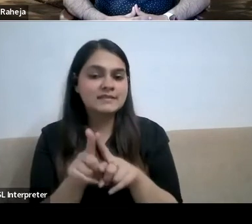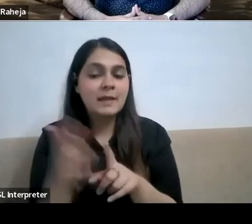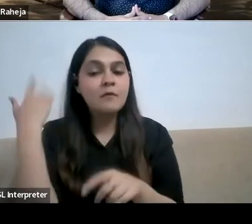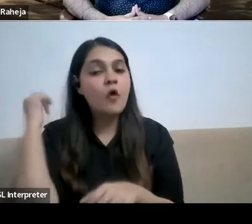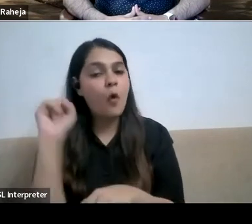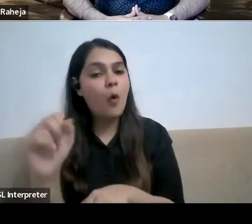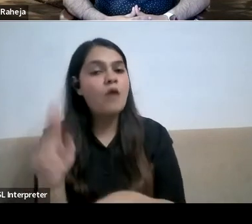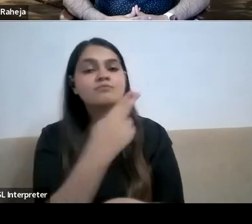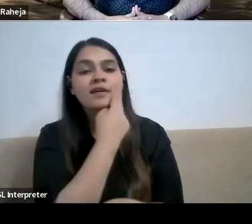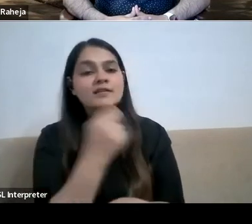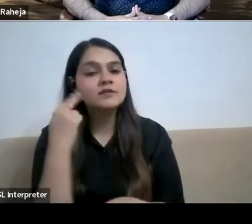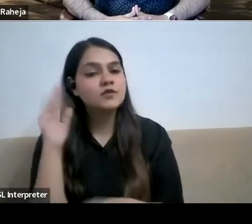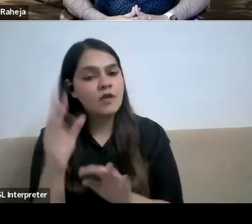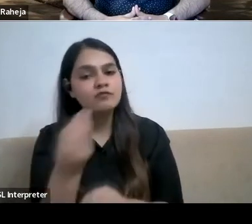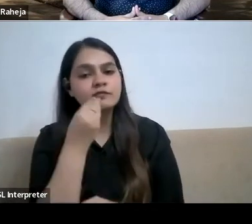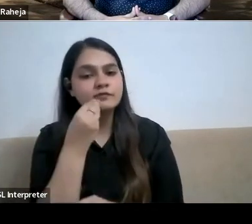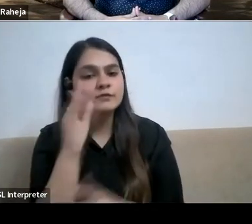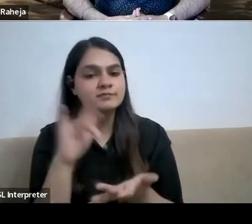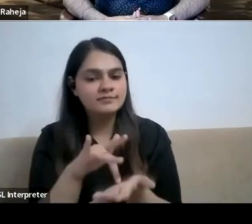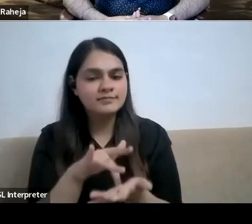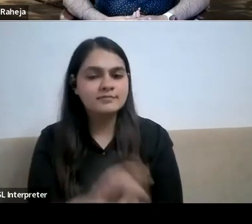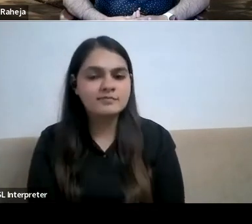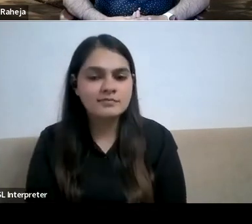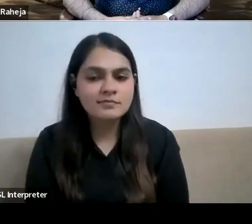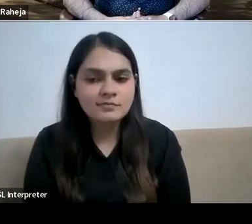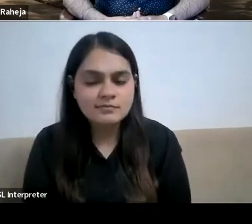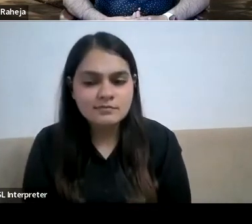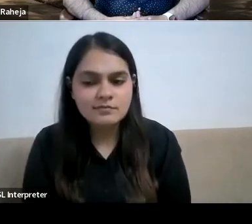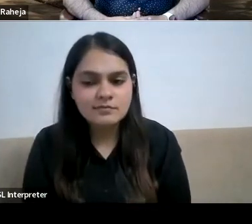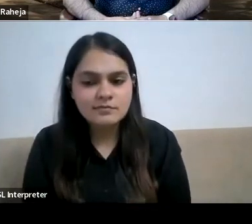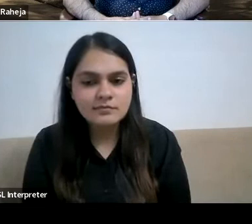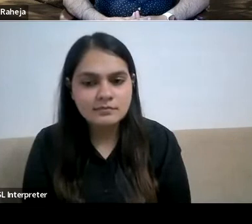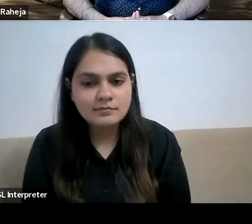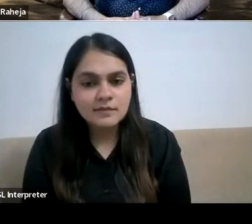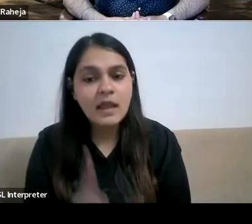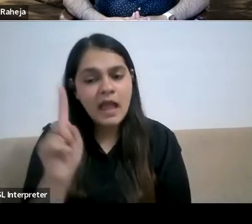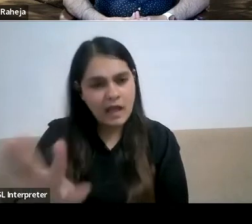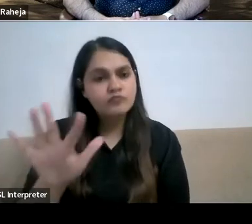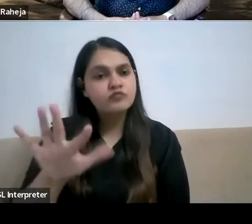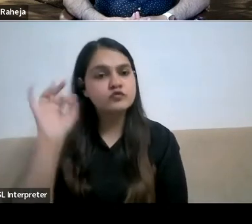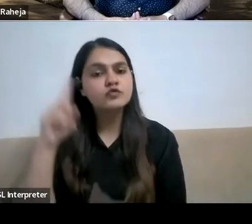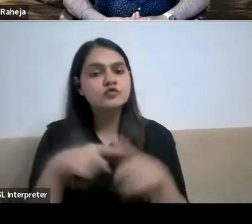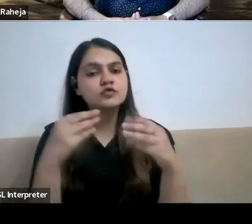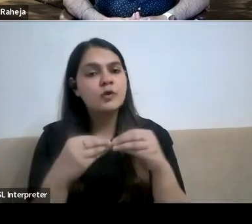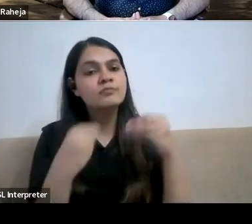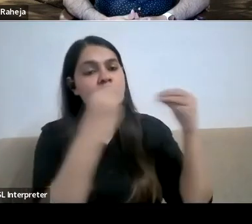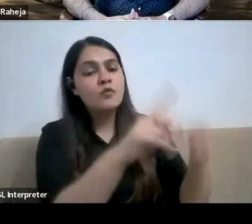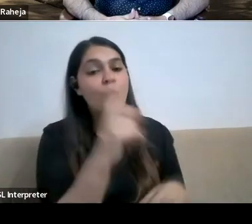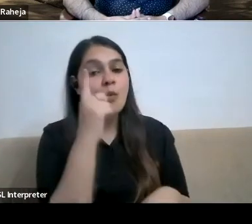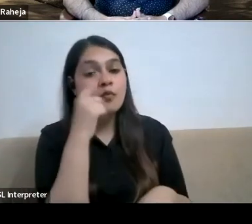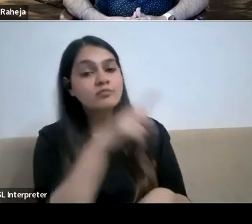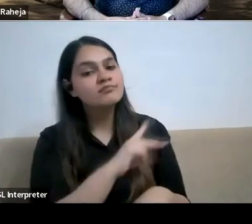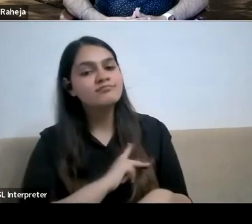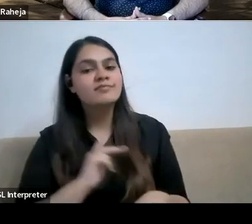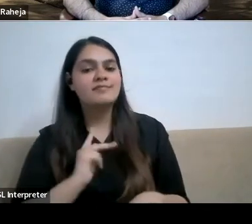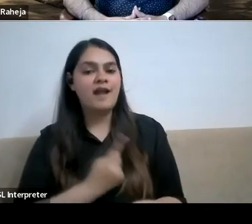well, and so I so I in fact hired a person who's a trans woman. So I think